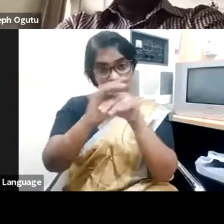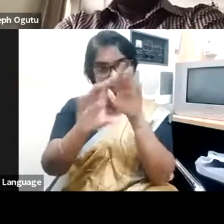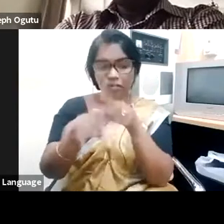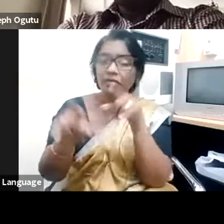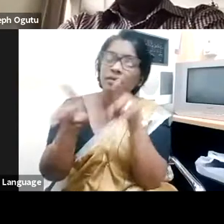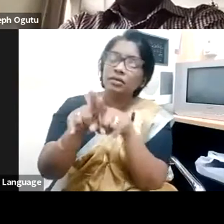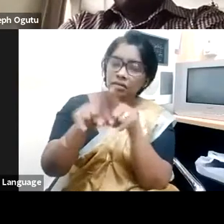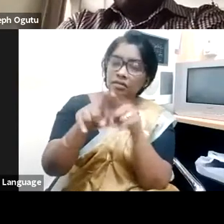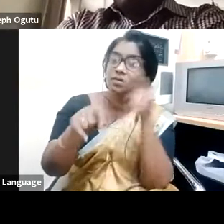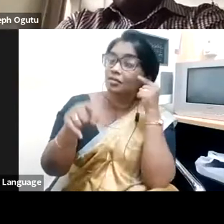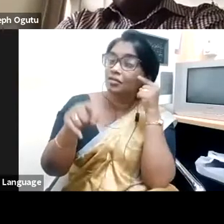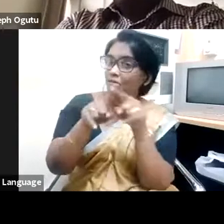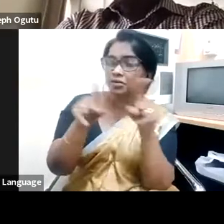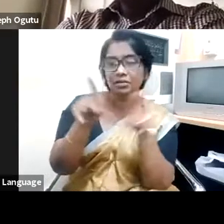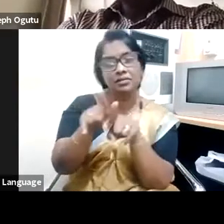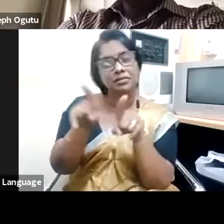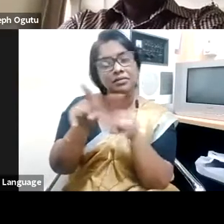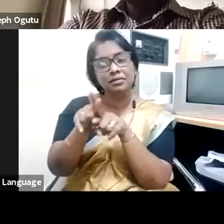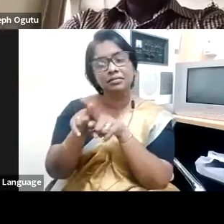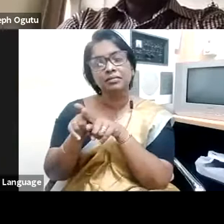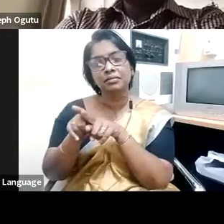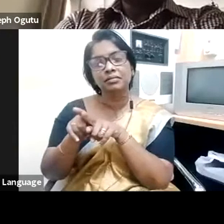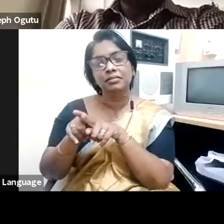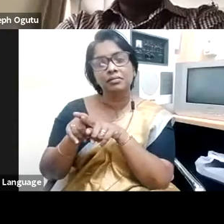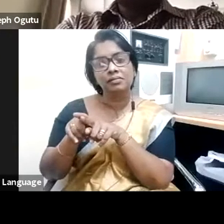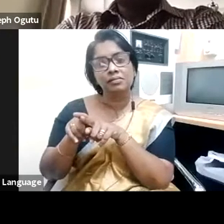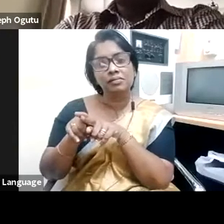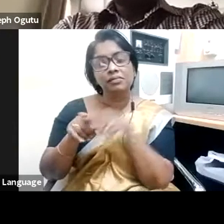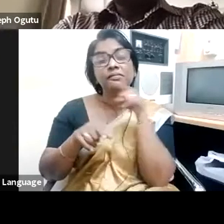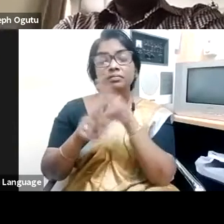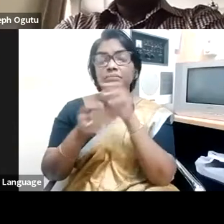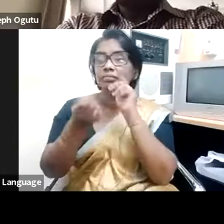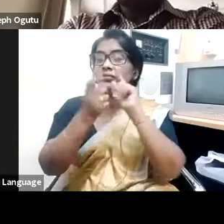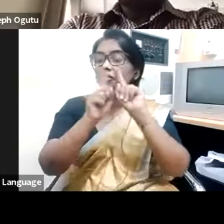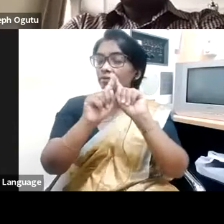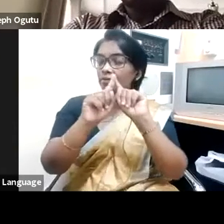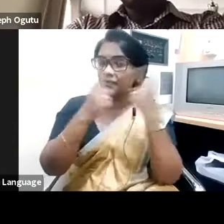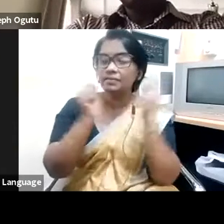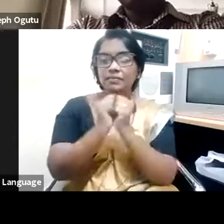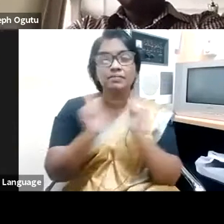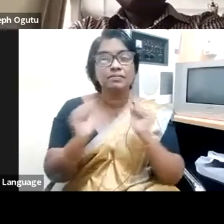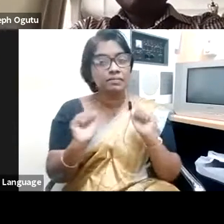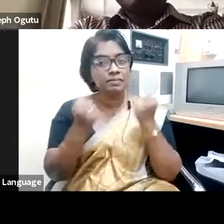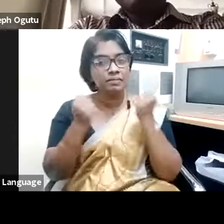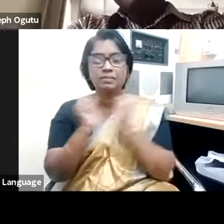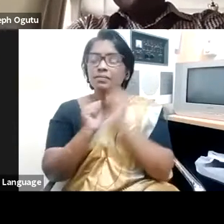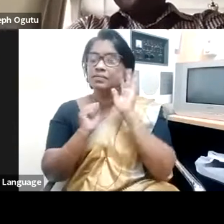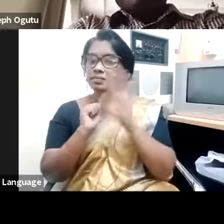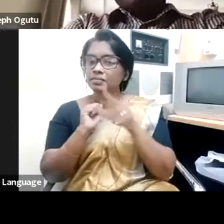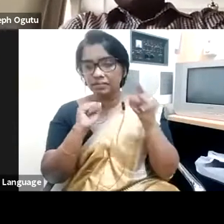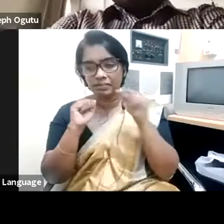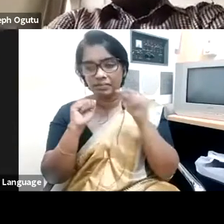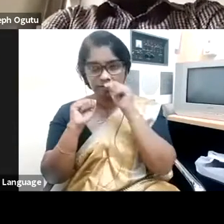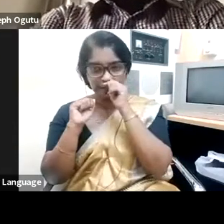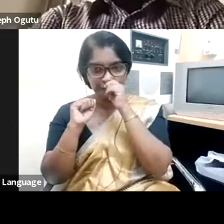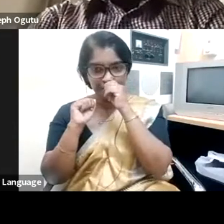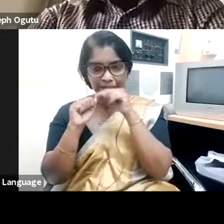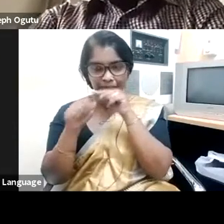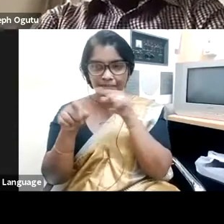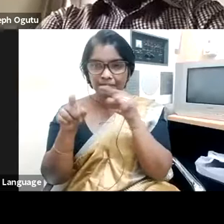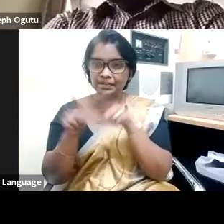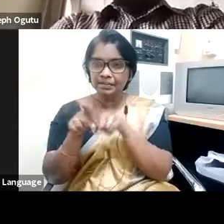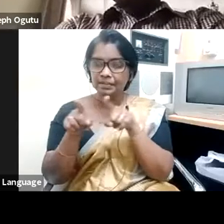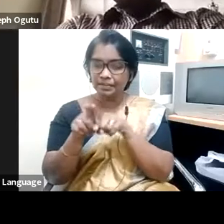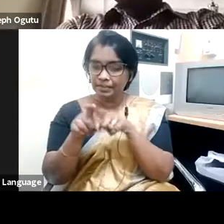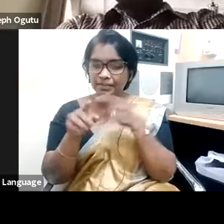breakthrough initiatives, right? If companies, to your question, don't really support breakthrough initiatives that will have a certain level of risks, and that may not be